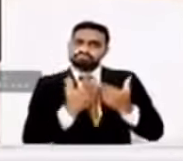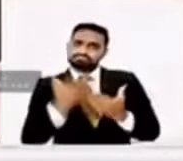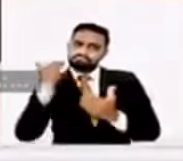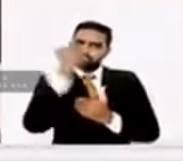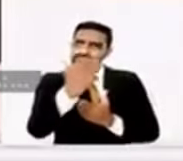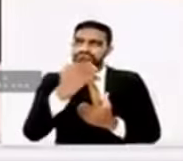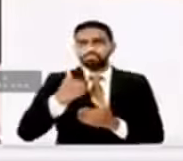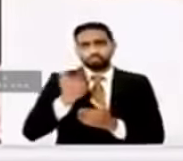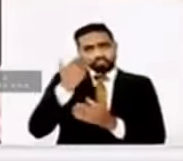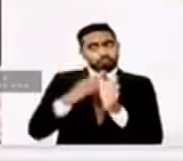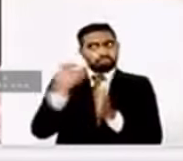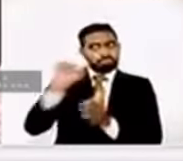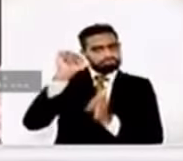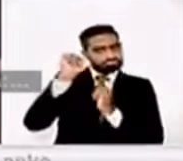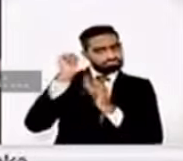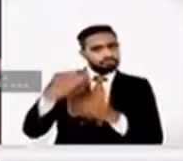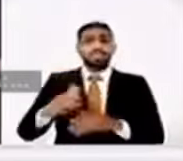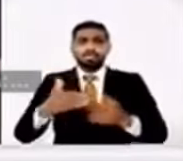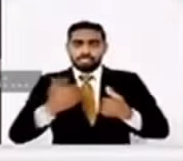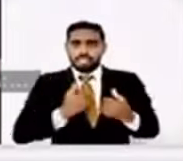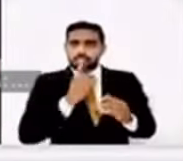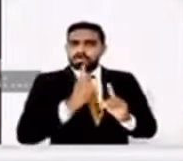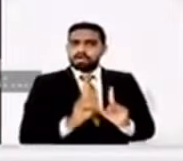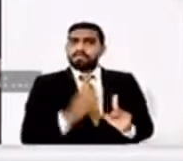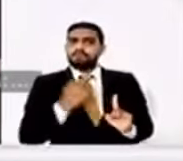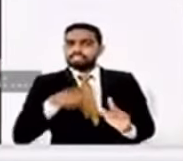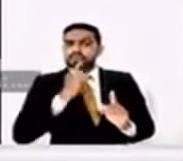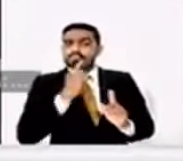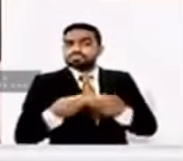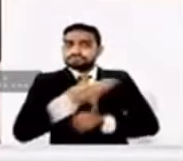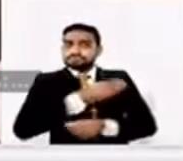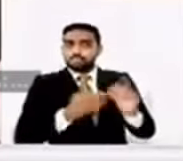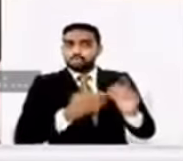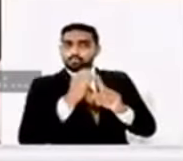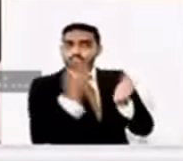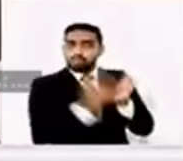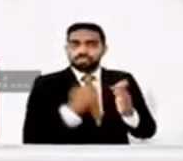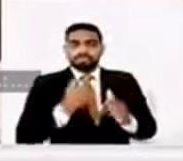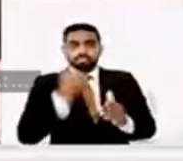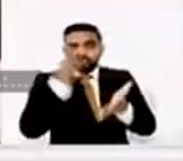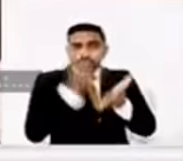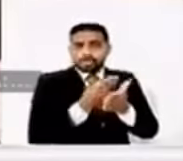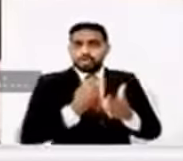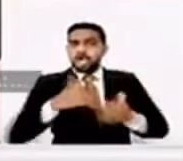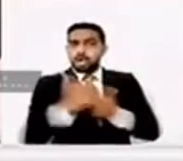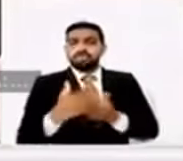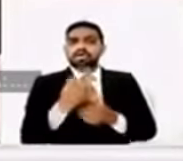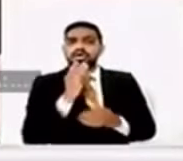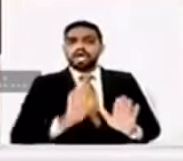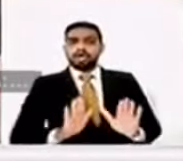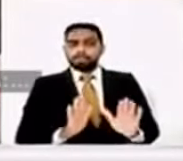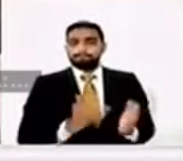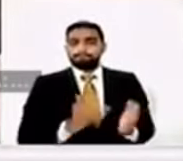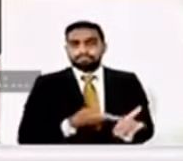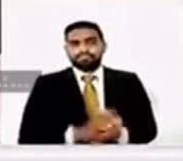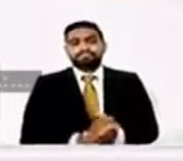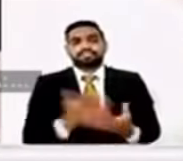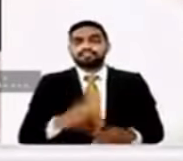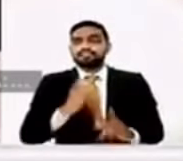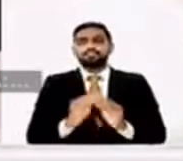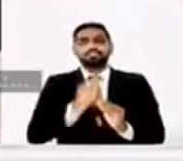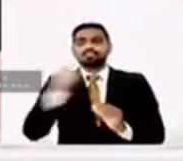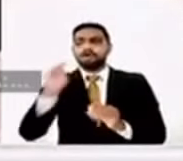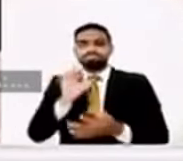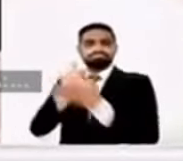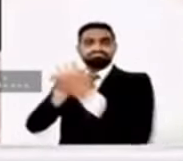protecting our sovereignty to exploit the development opportunities that arise as a central hub in the new economic order of the world,